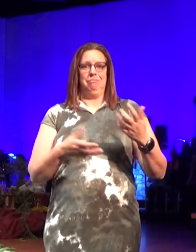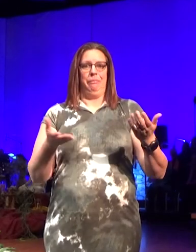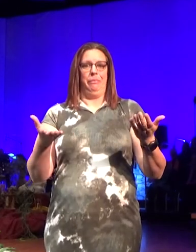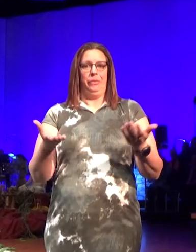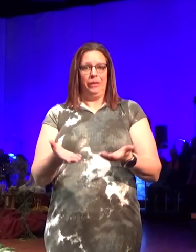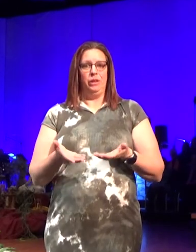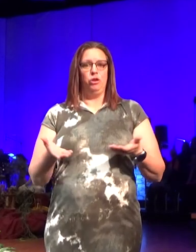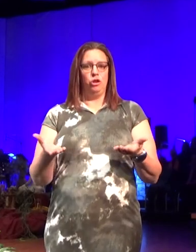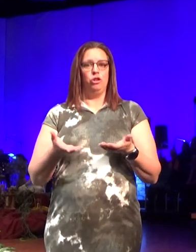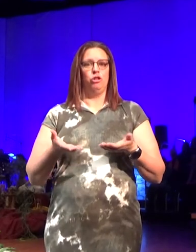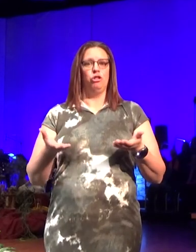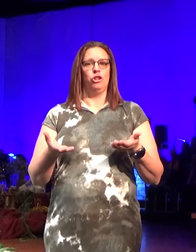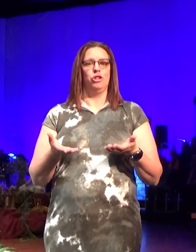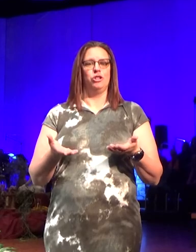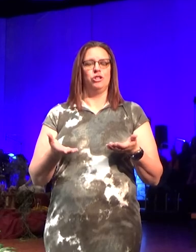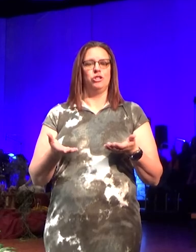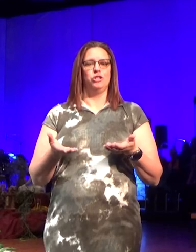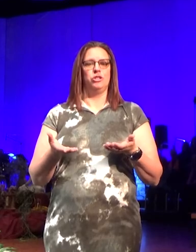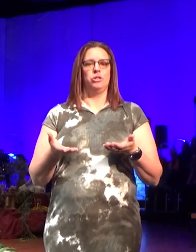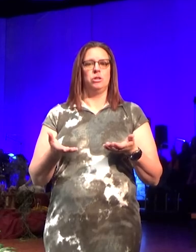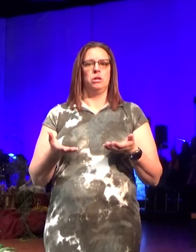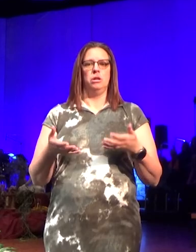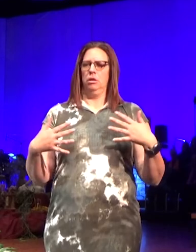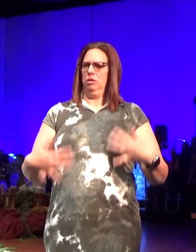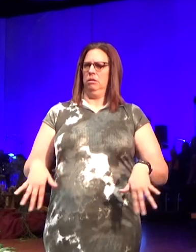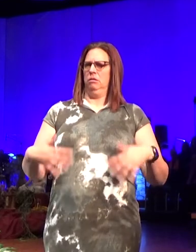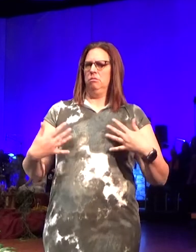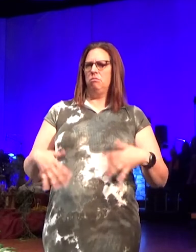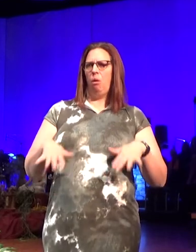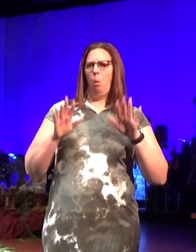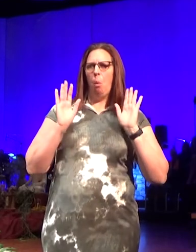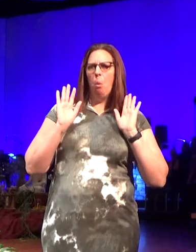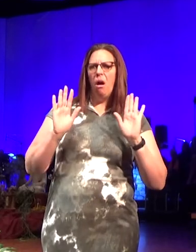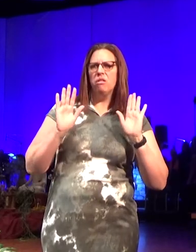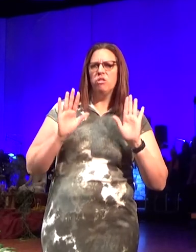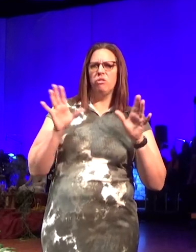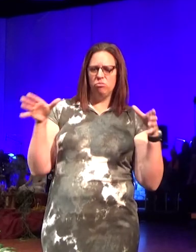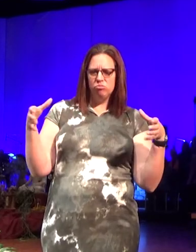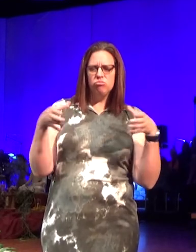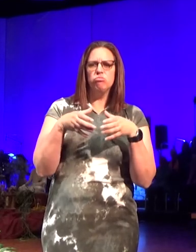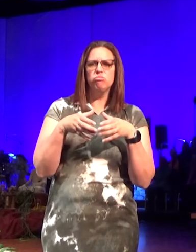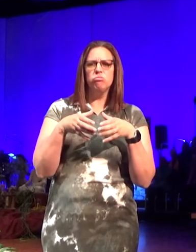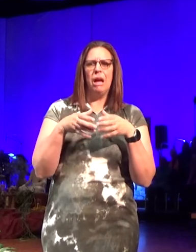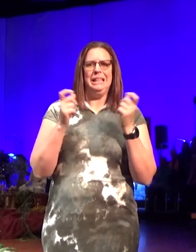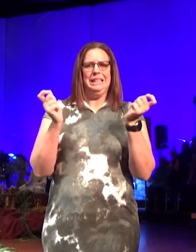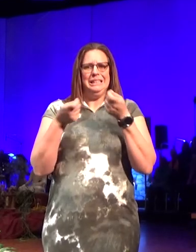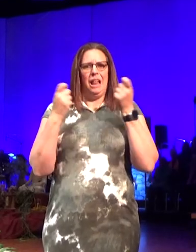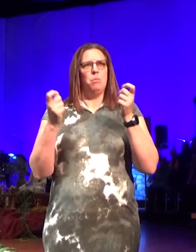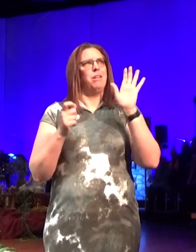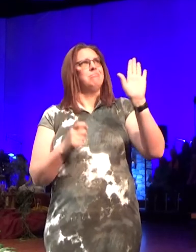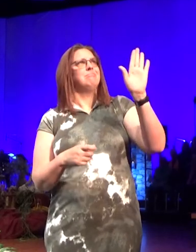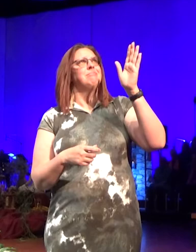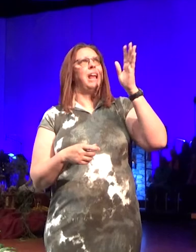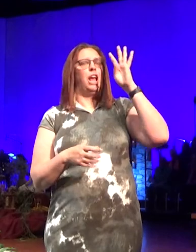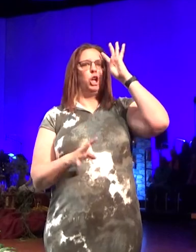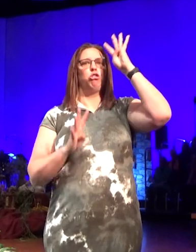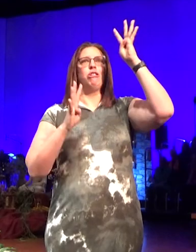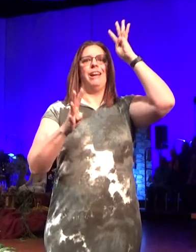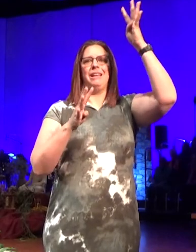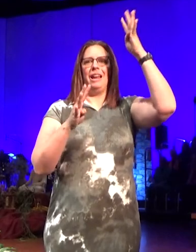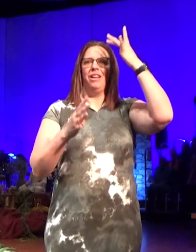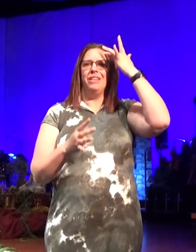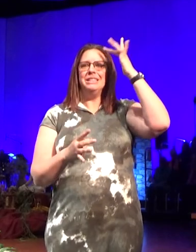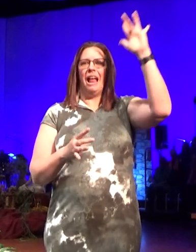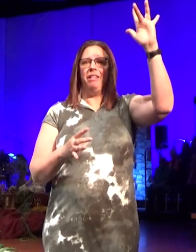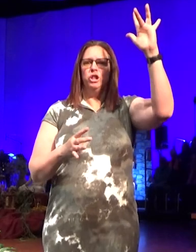And so how wonderful to come together to celebrate all of that, to celebrate that creative intelligence that moves in, through, and around us